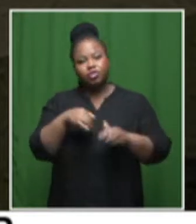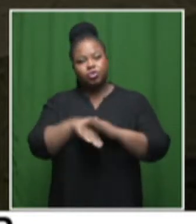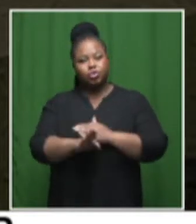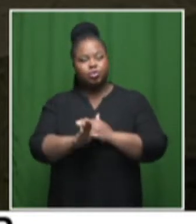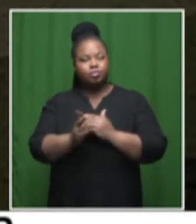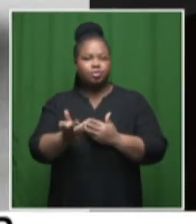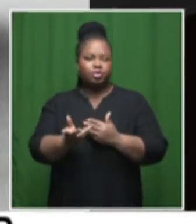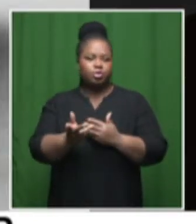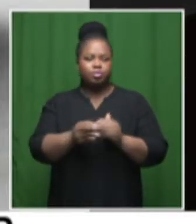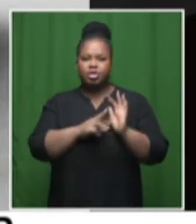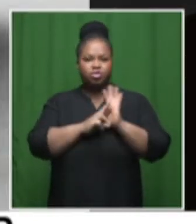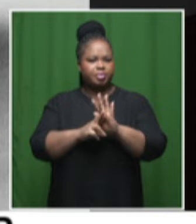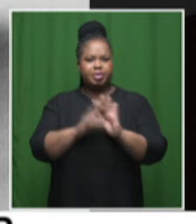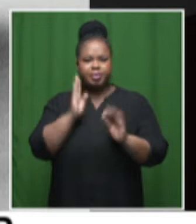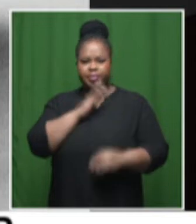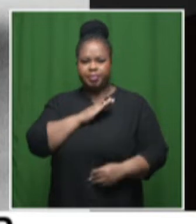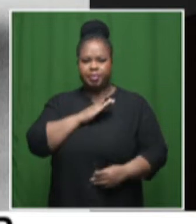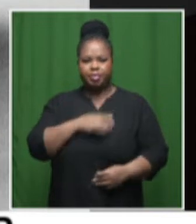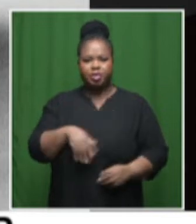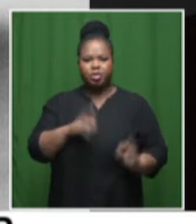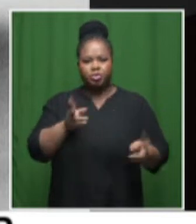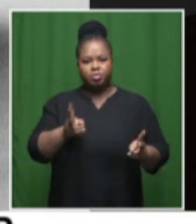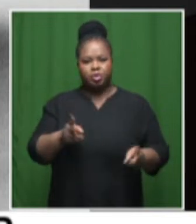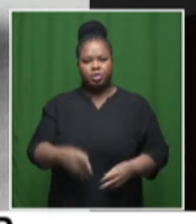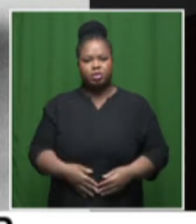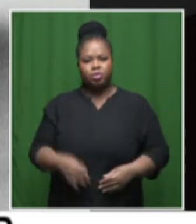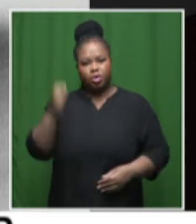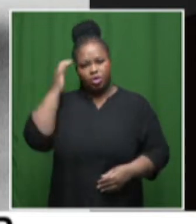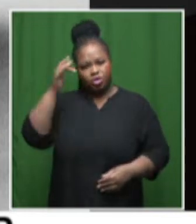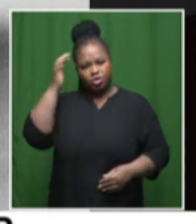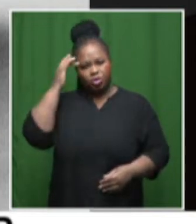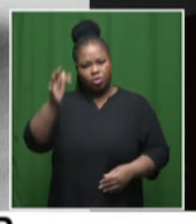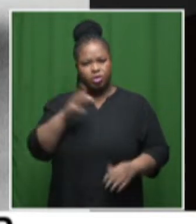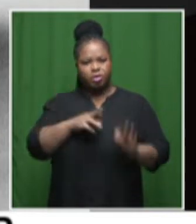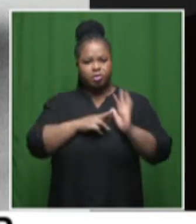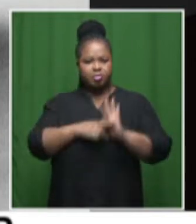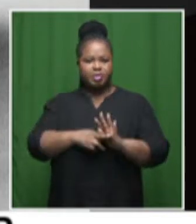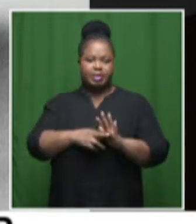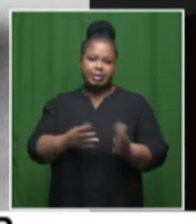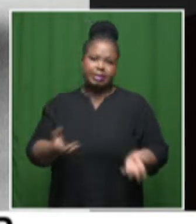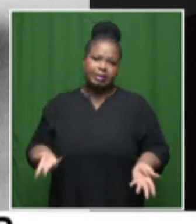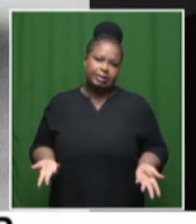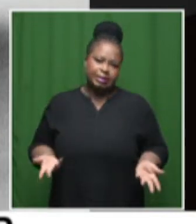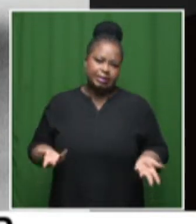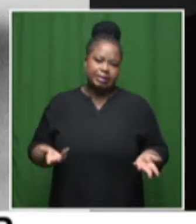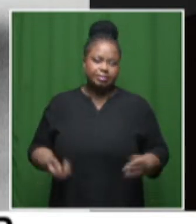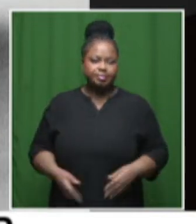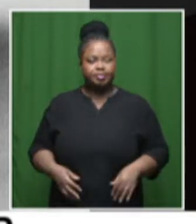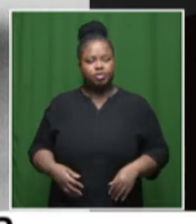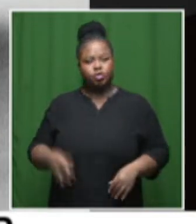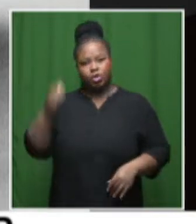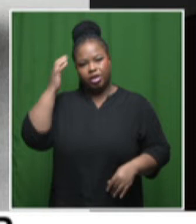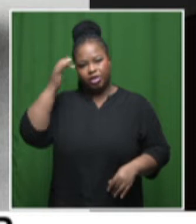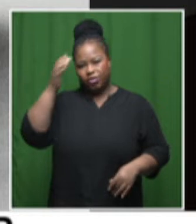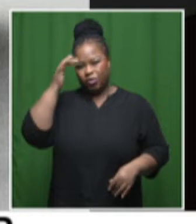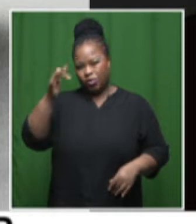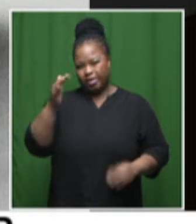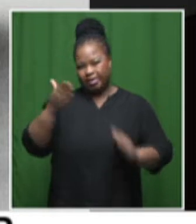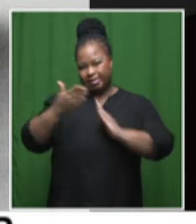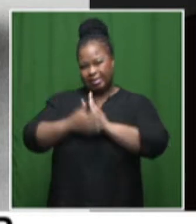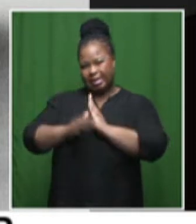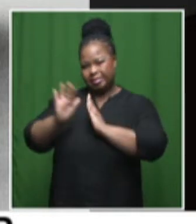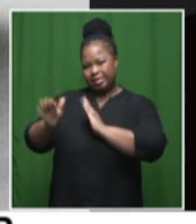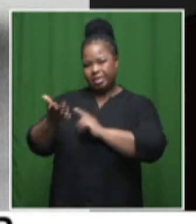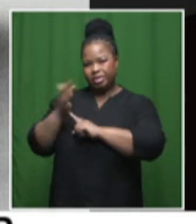not really represented. Very often our feminist theory represents the very theoretical side, I guess, and the